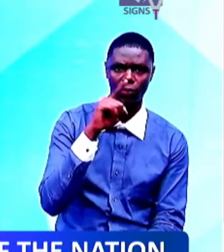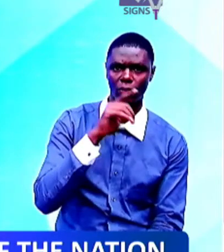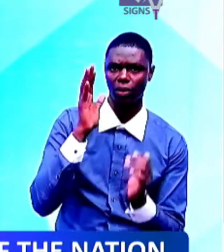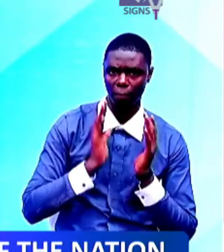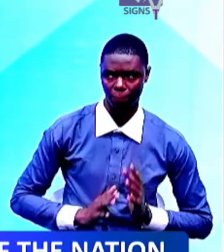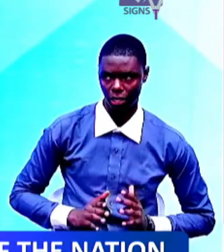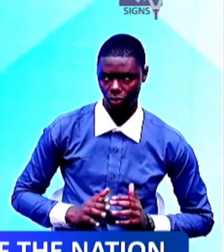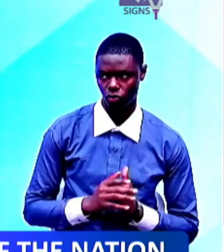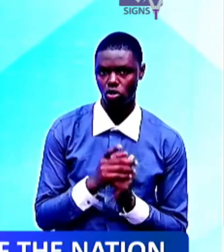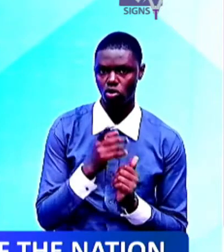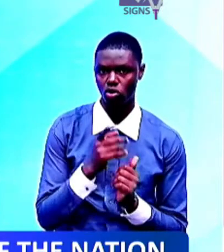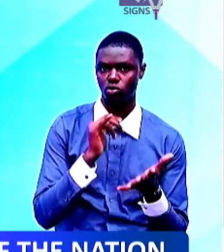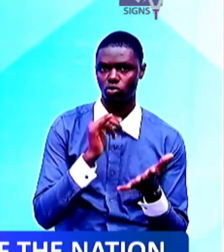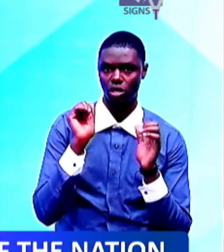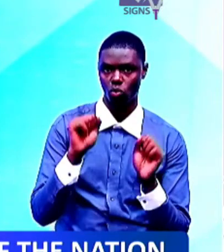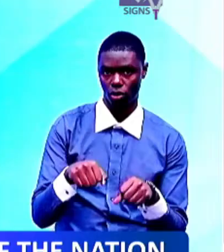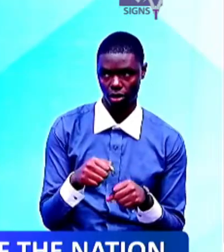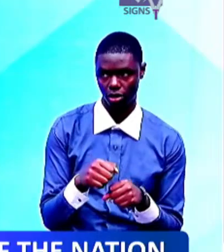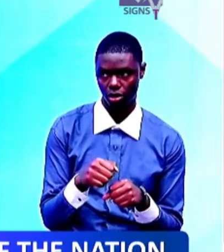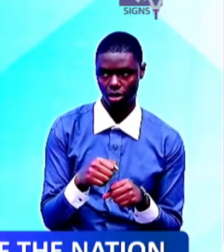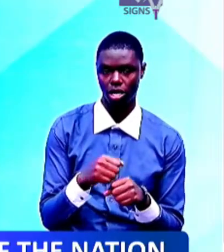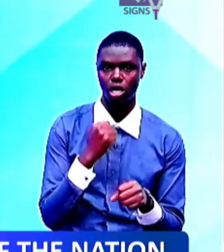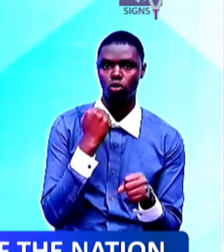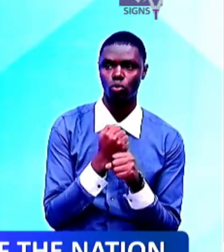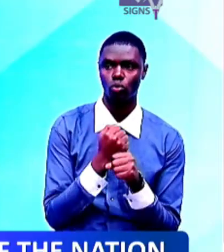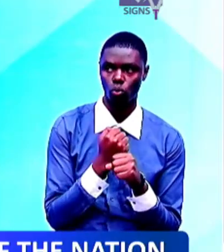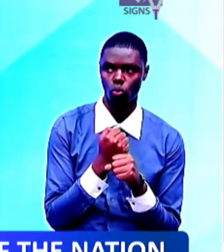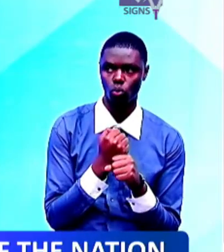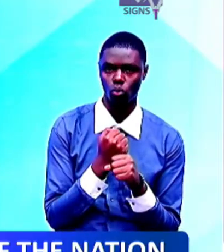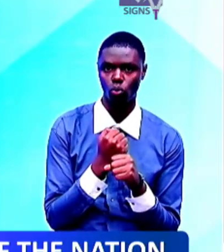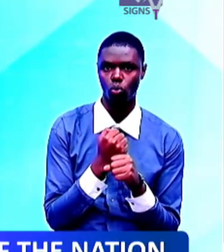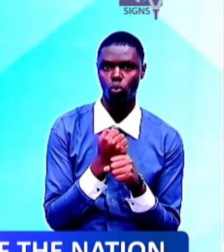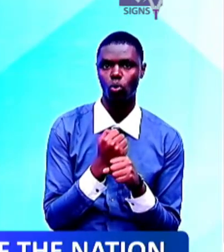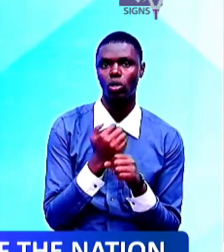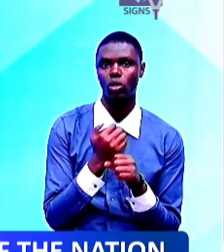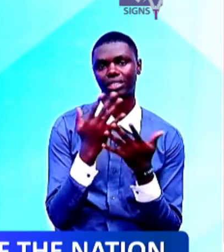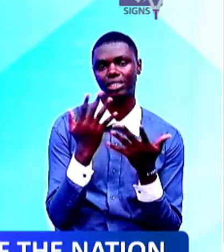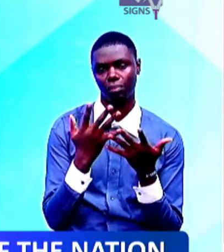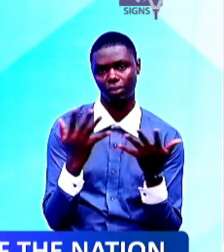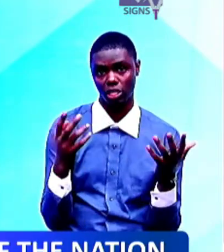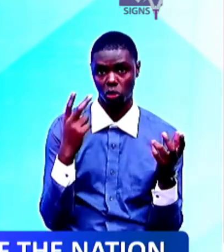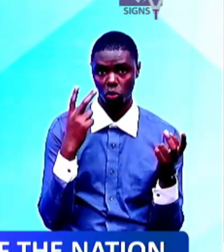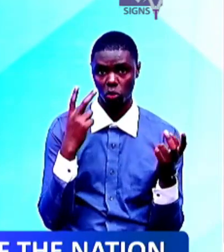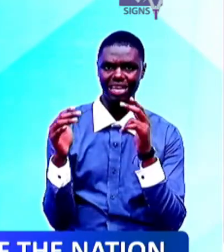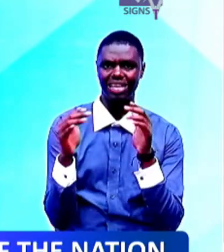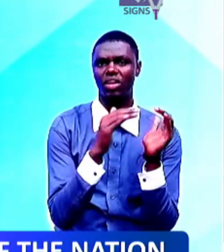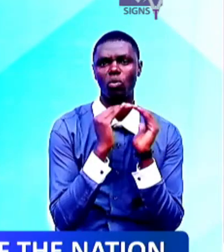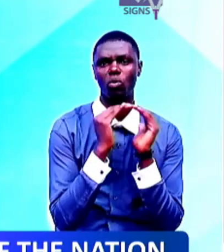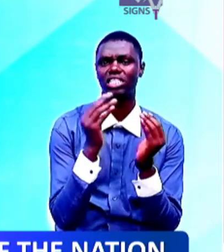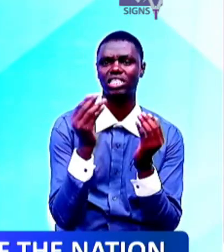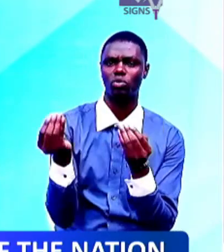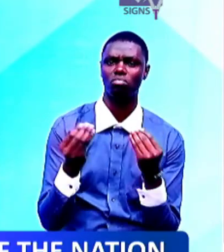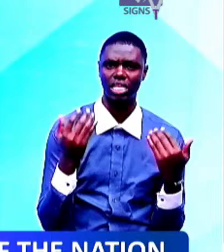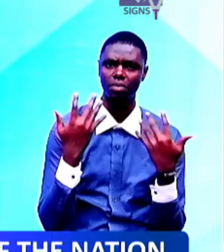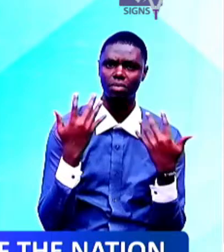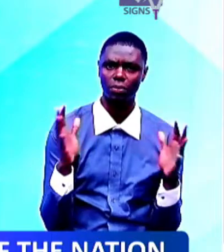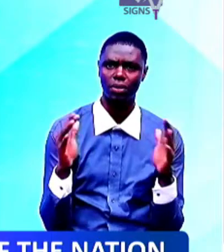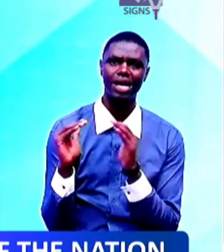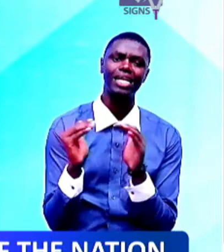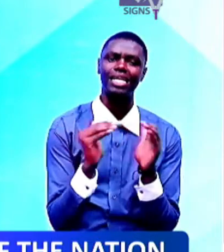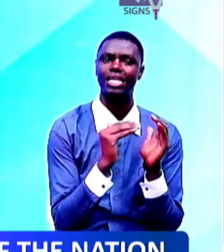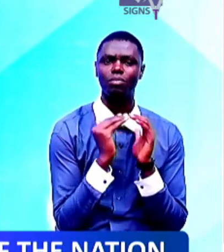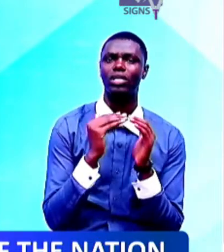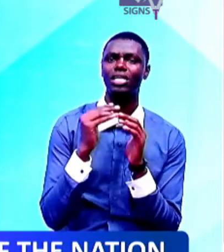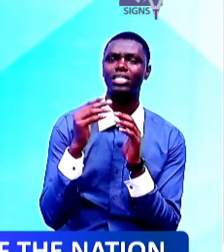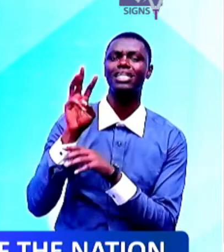line so that we can be able to do certain things. Because you see, this democracy that we have been given, democracy is a